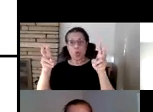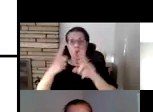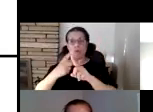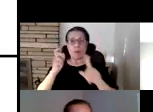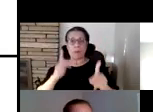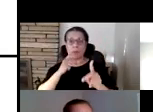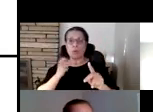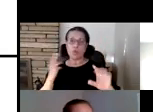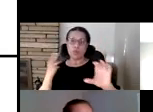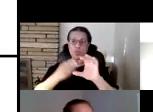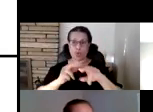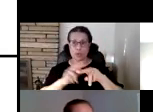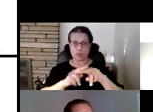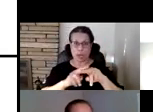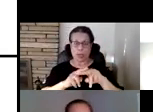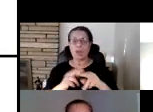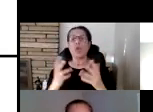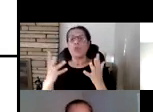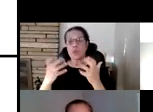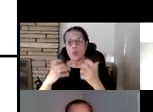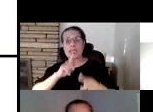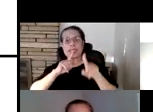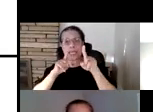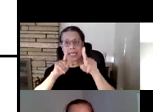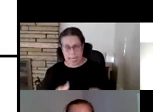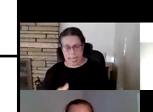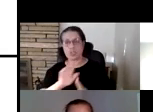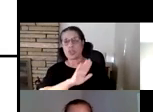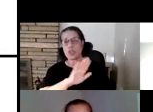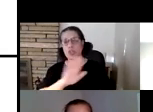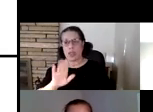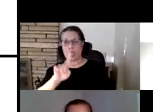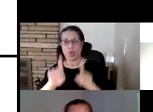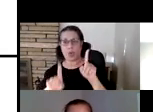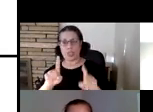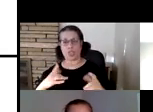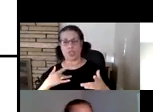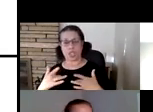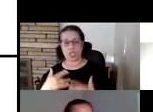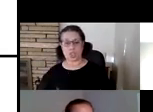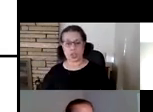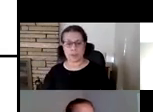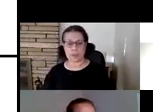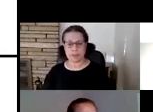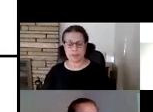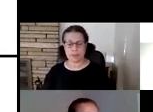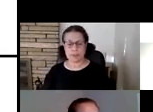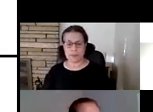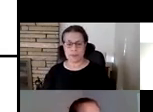riders over the years, and we are attempting to address as many of them as we possibly can in this process.